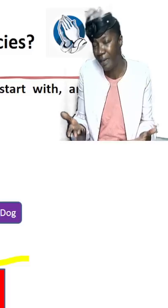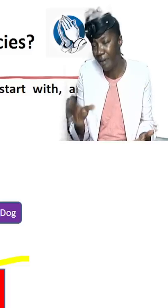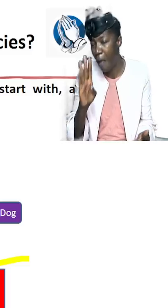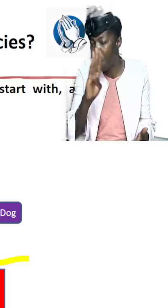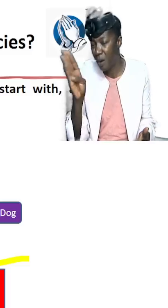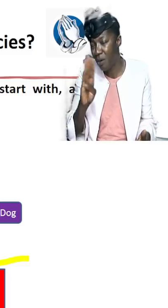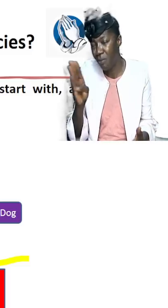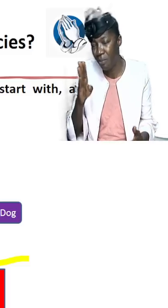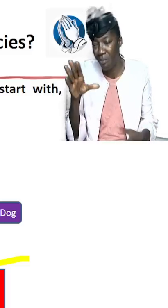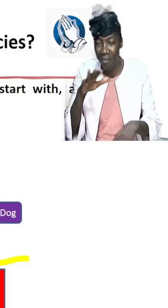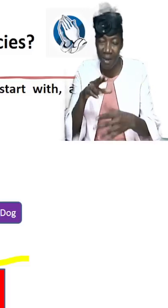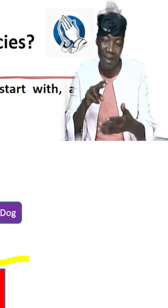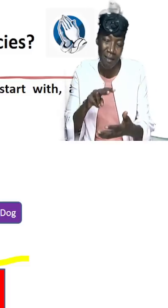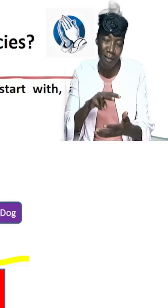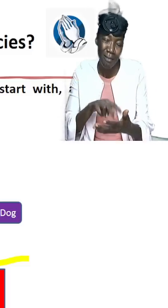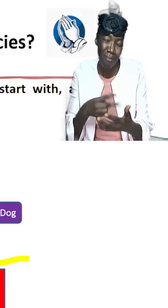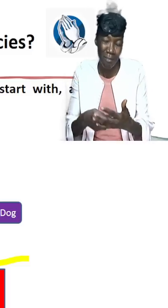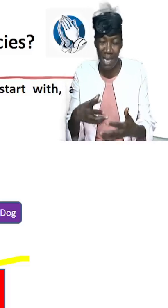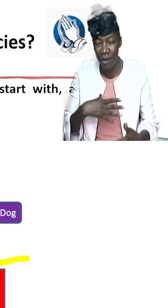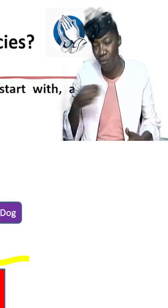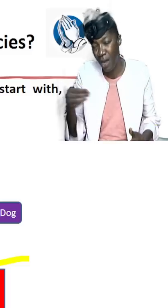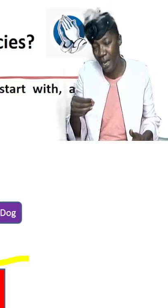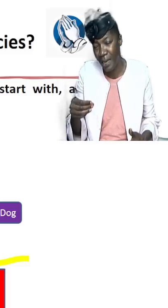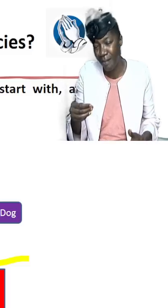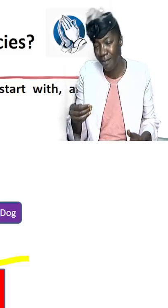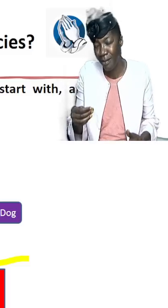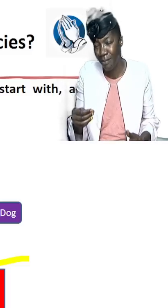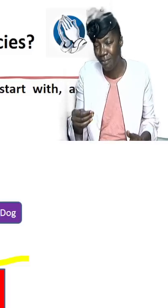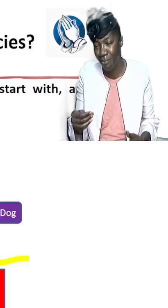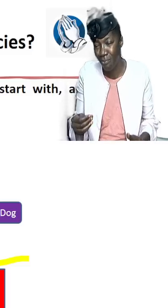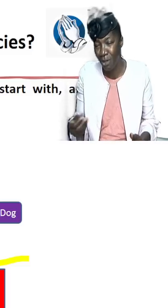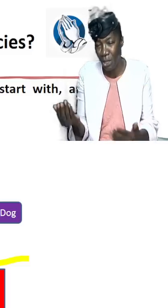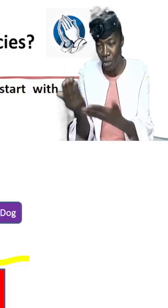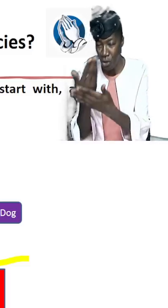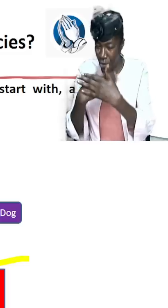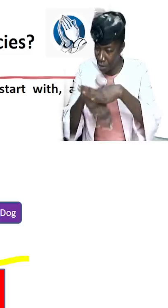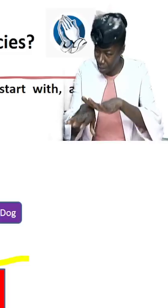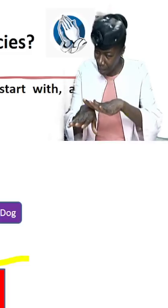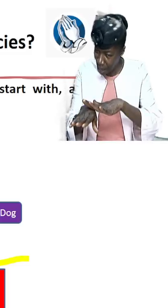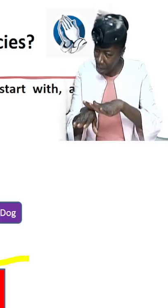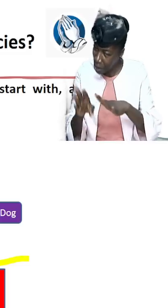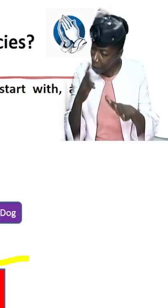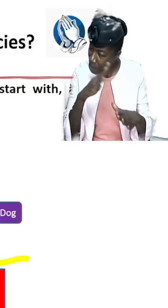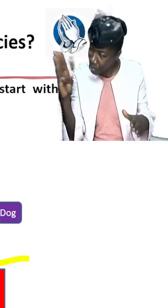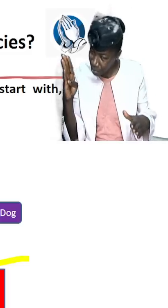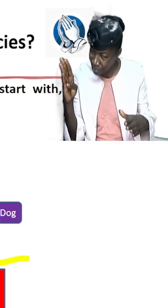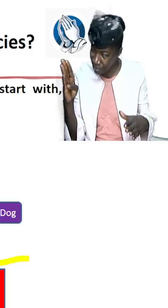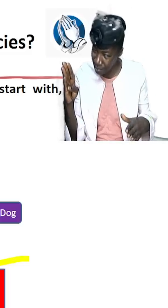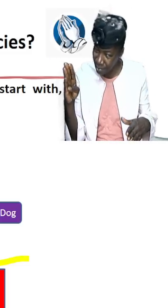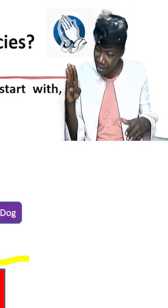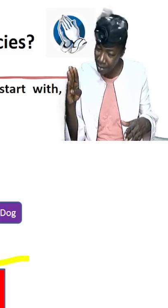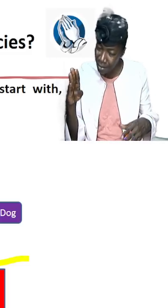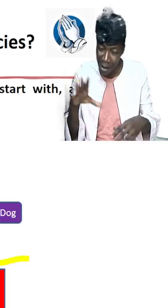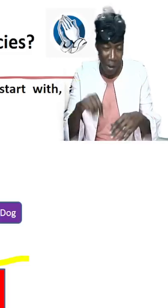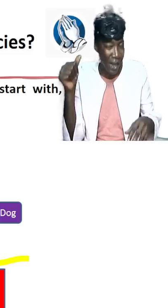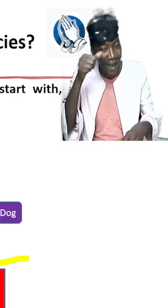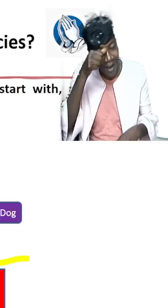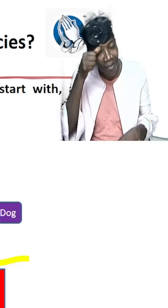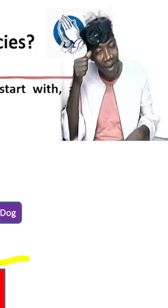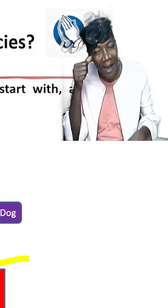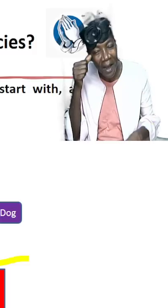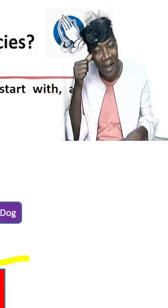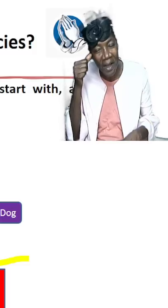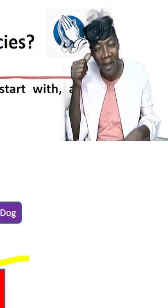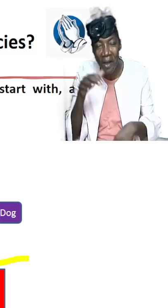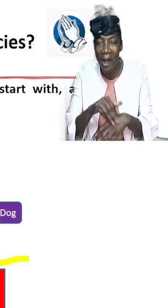are dark brown, what we call black. You will find that some are in between. We give different names, you know, it's called some